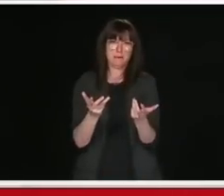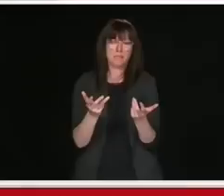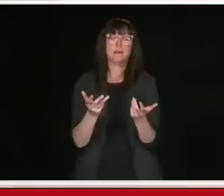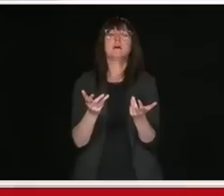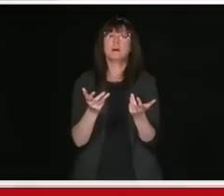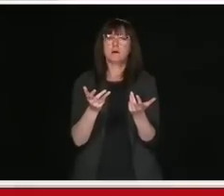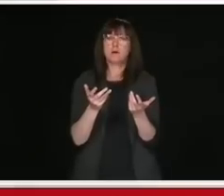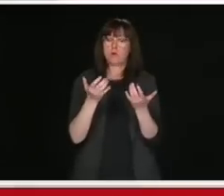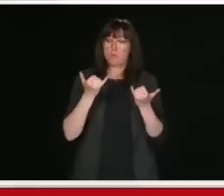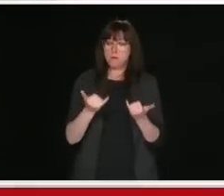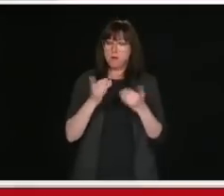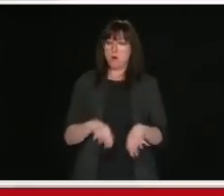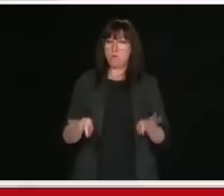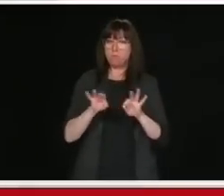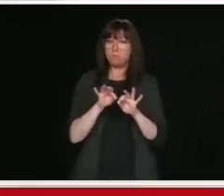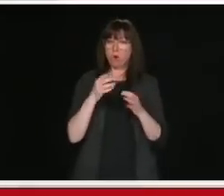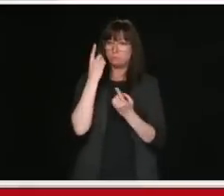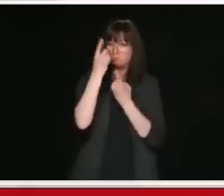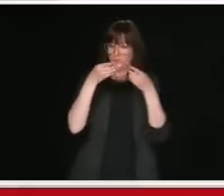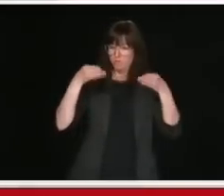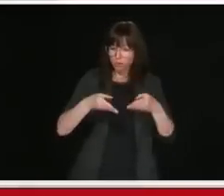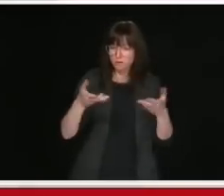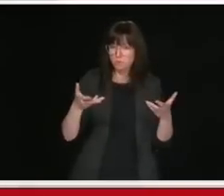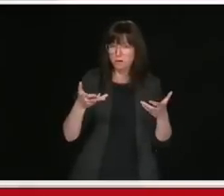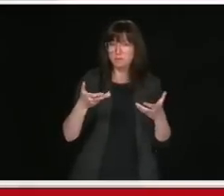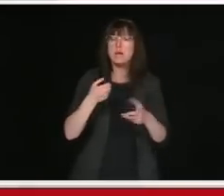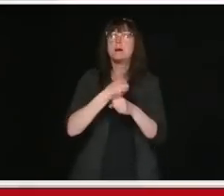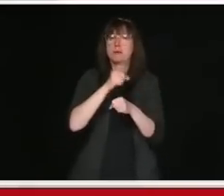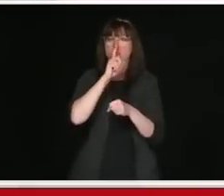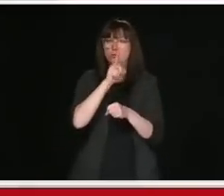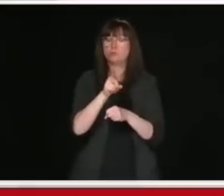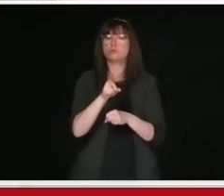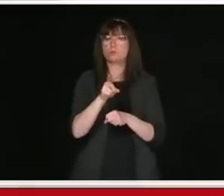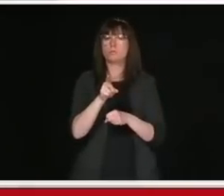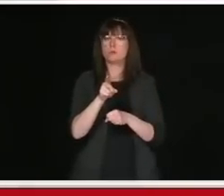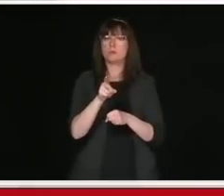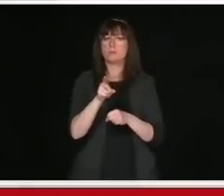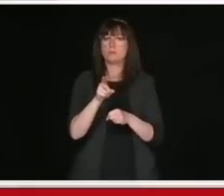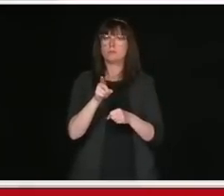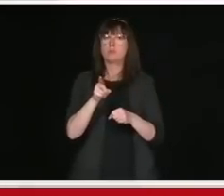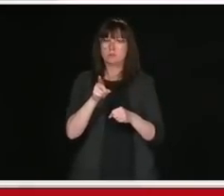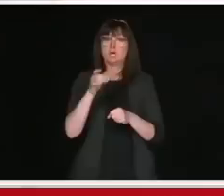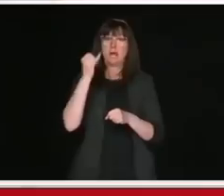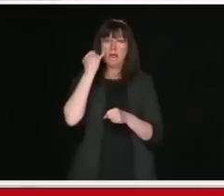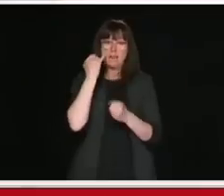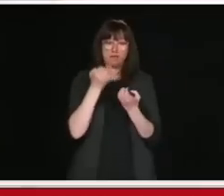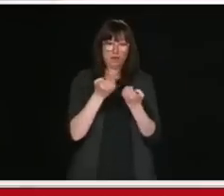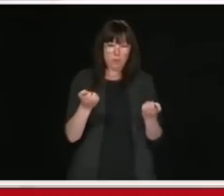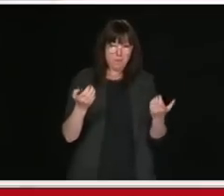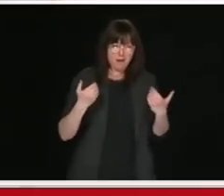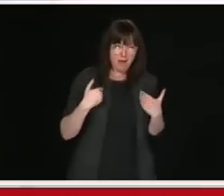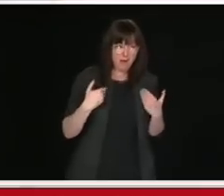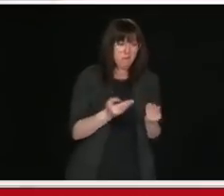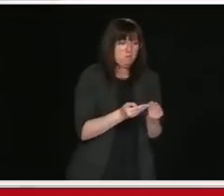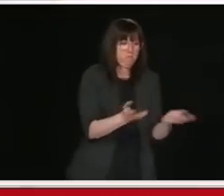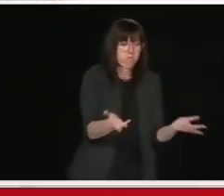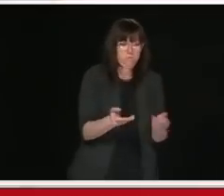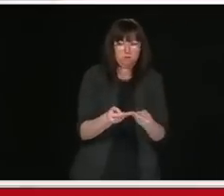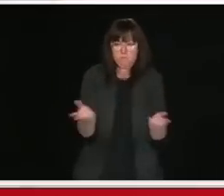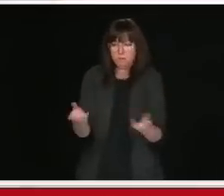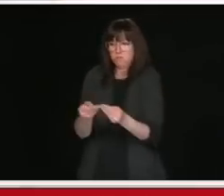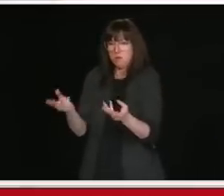make sure that we get to deliver the necessary equipment for our health system, that we keep this